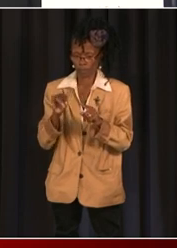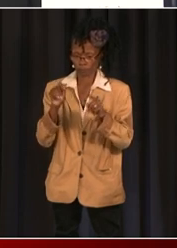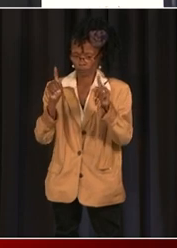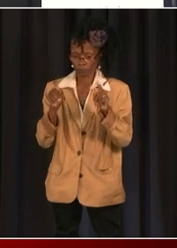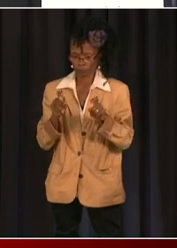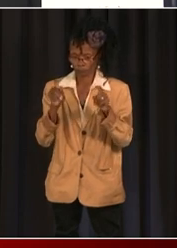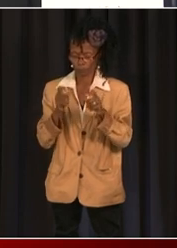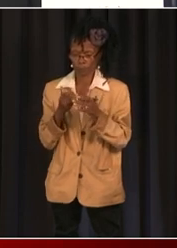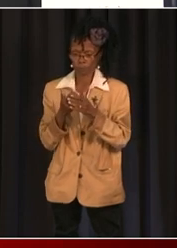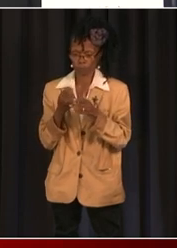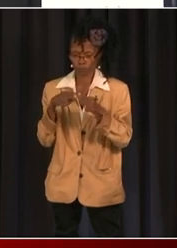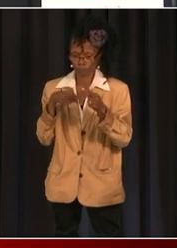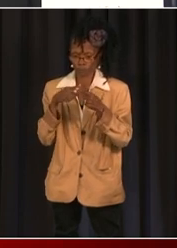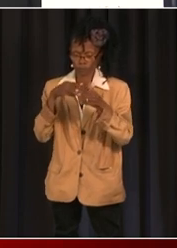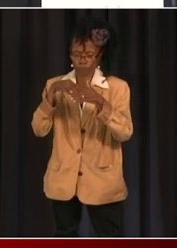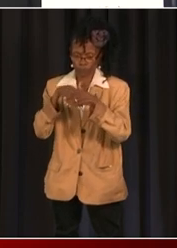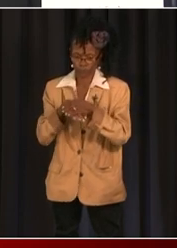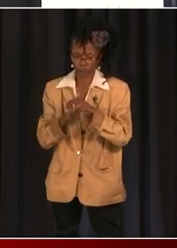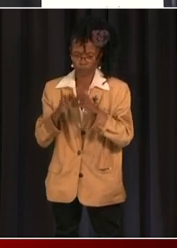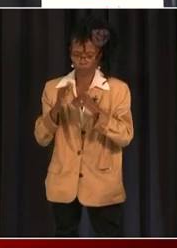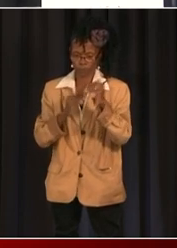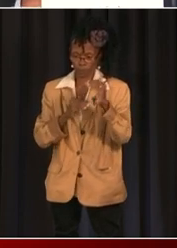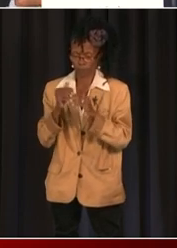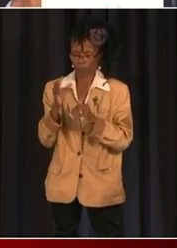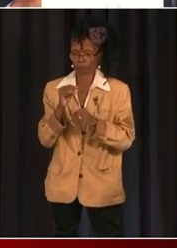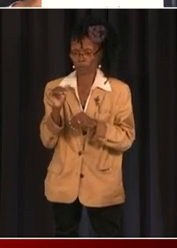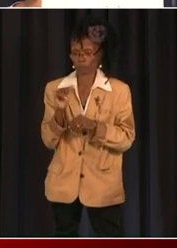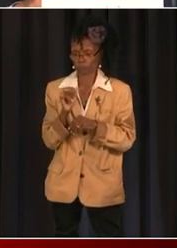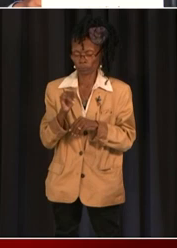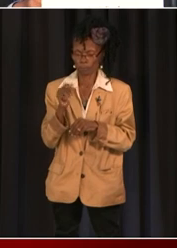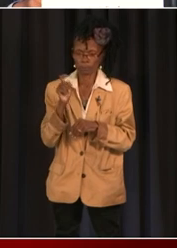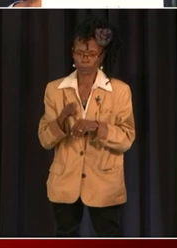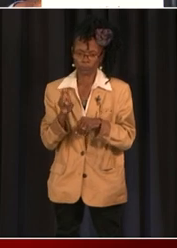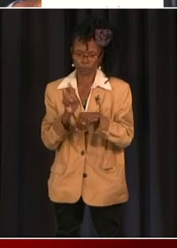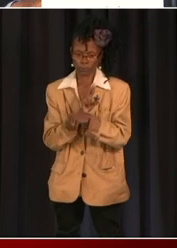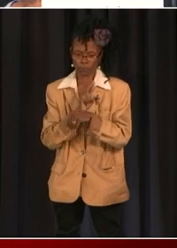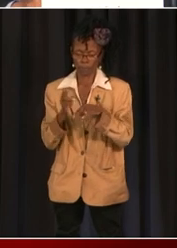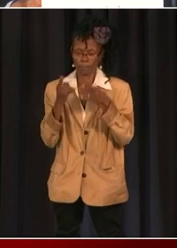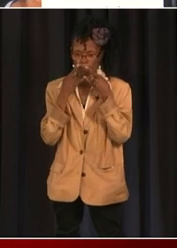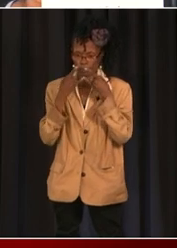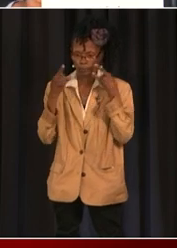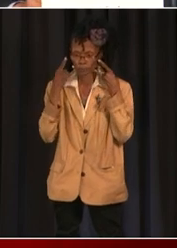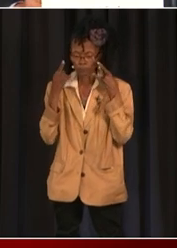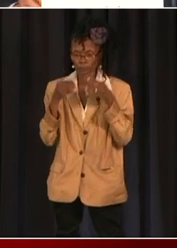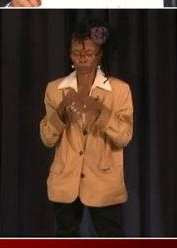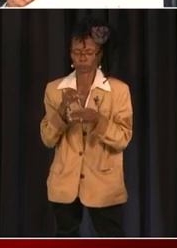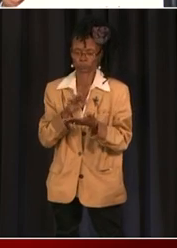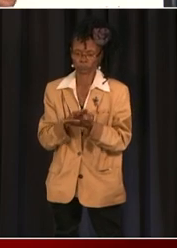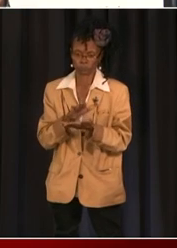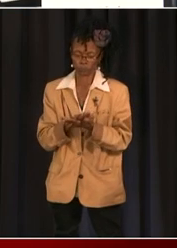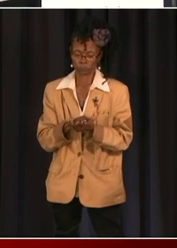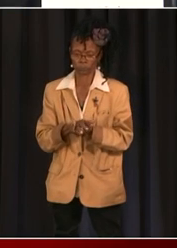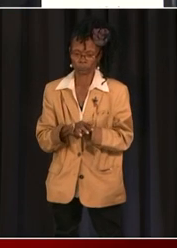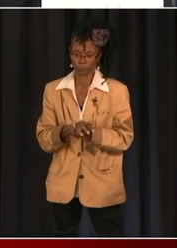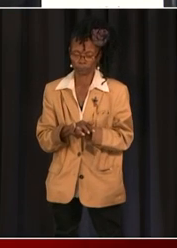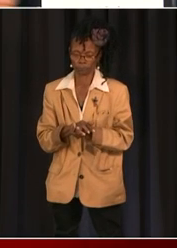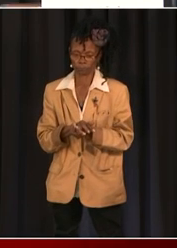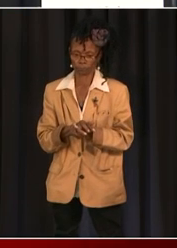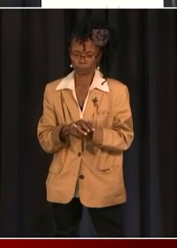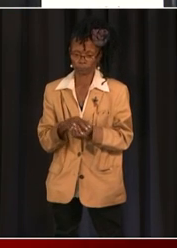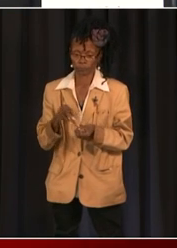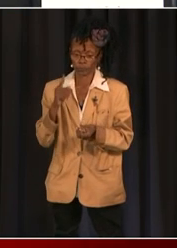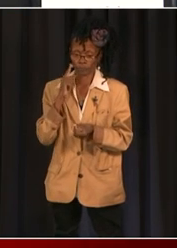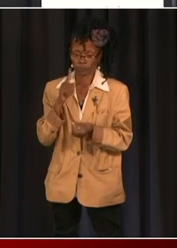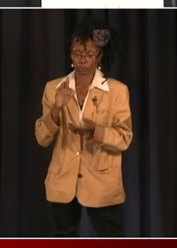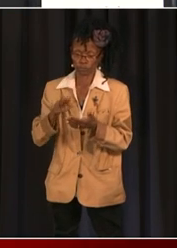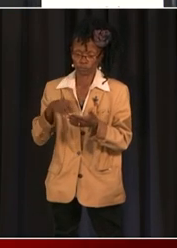building and will be required to wear a face mask while they're on the grounds at all times. As relates to arrival